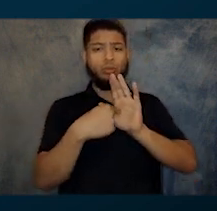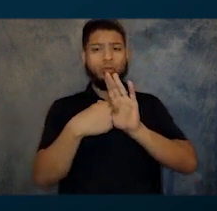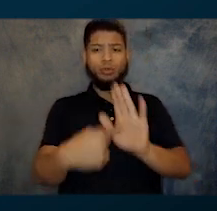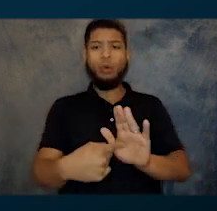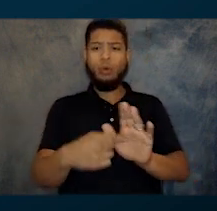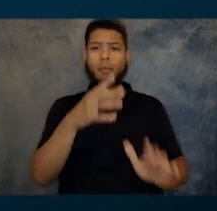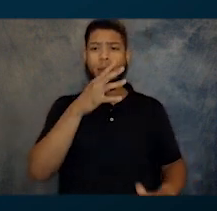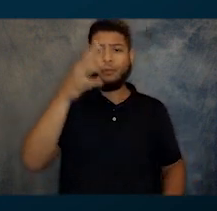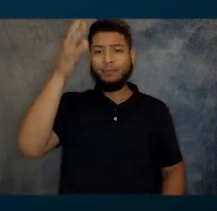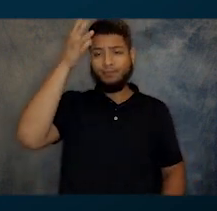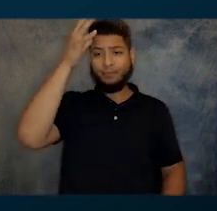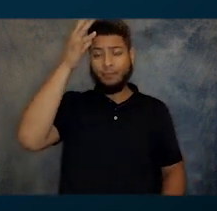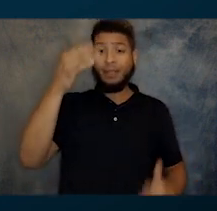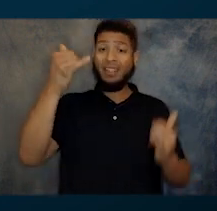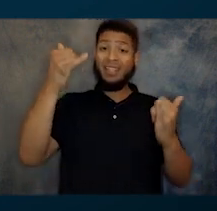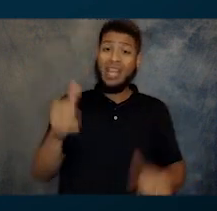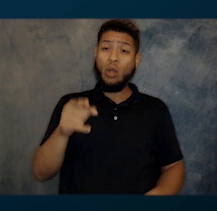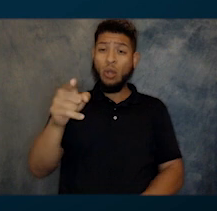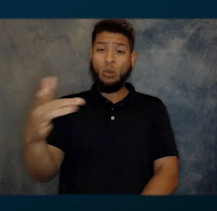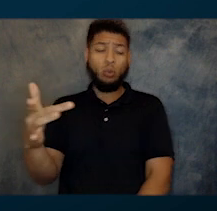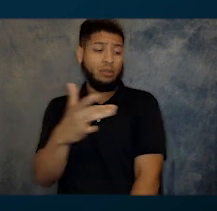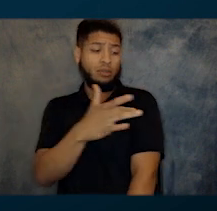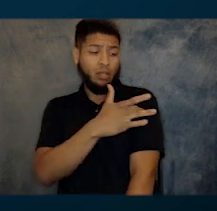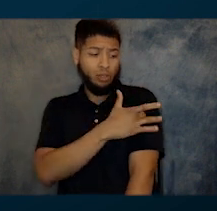room to show my parents what I had done.